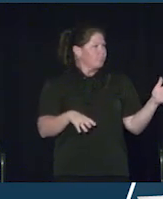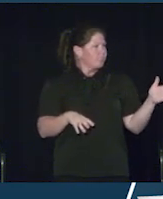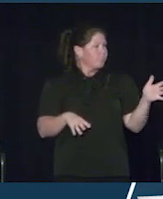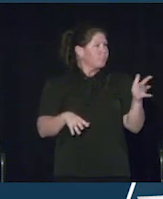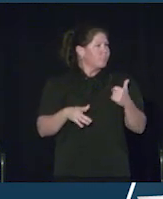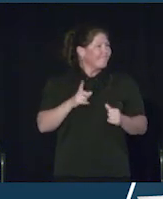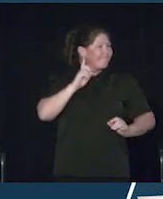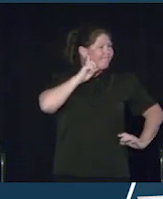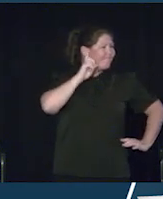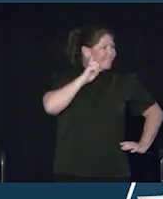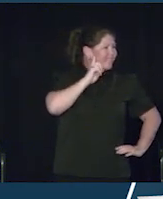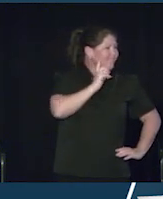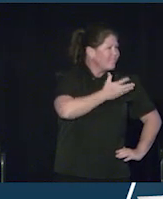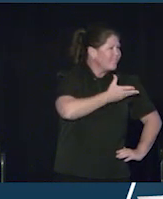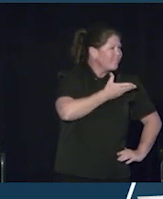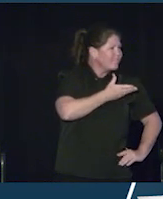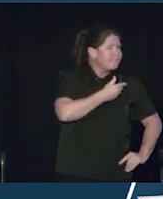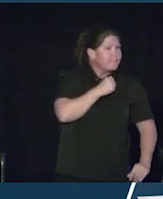I can't hear you.